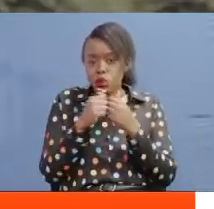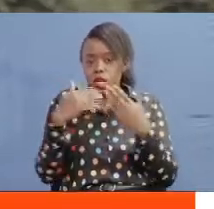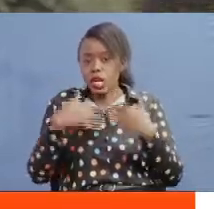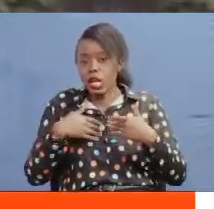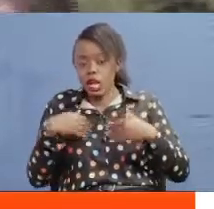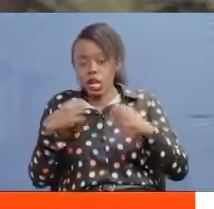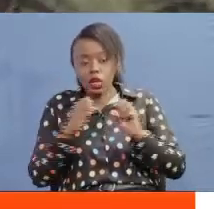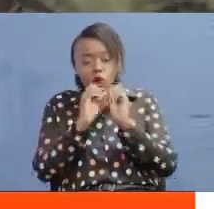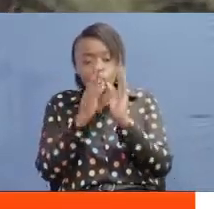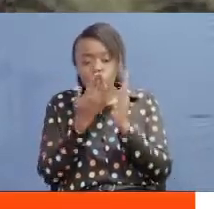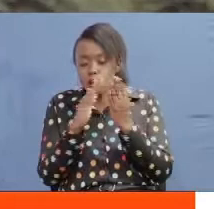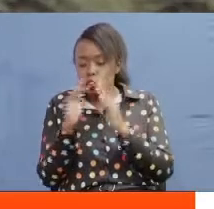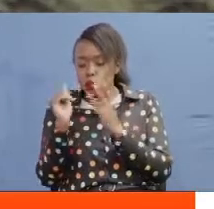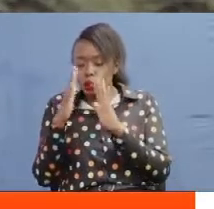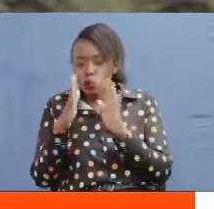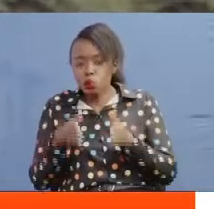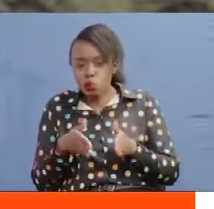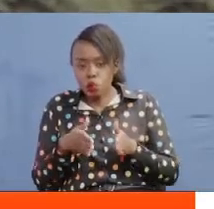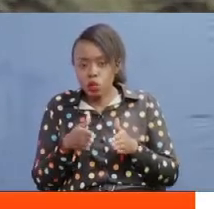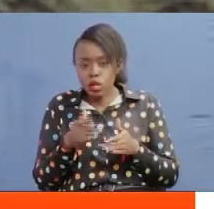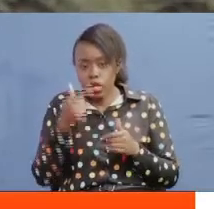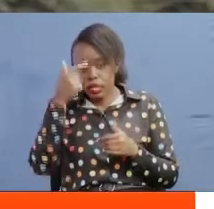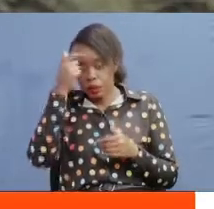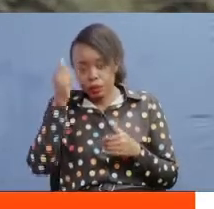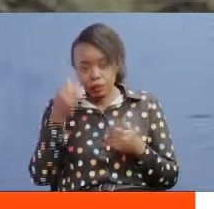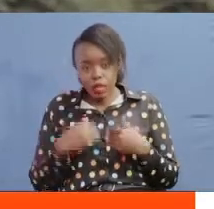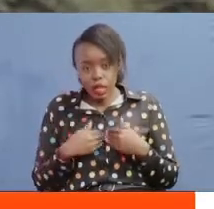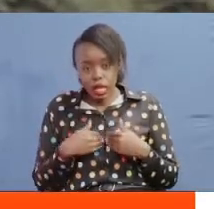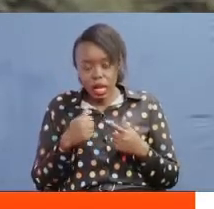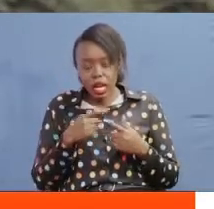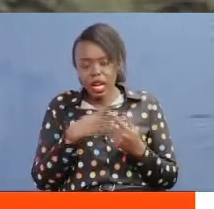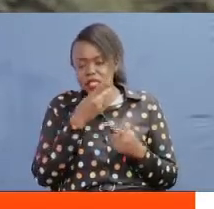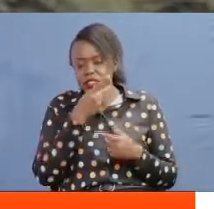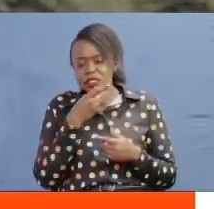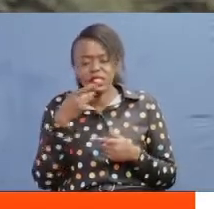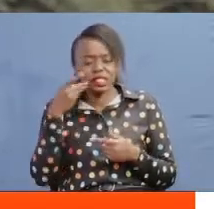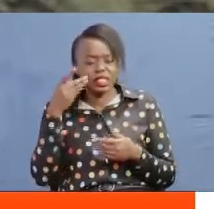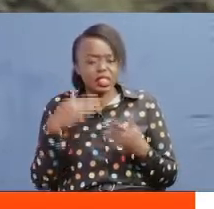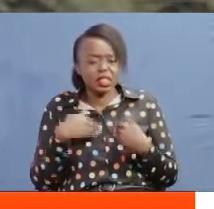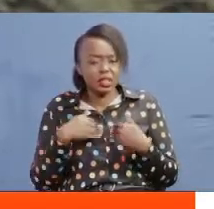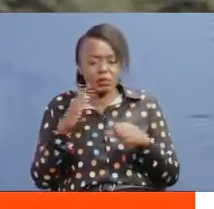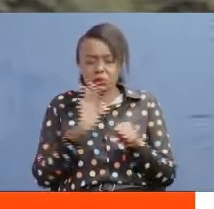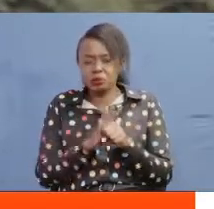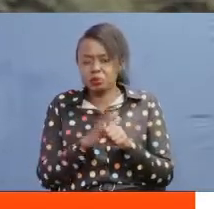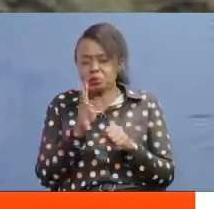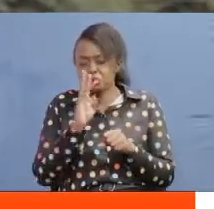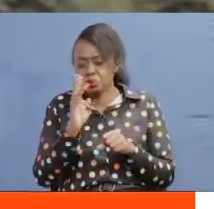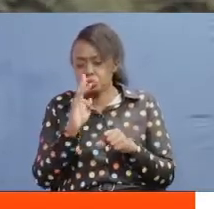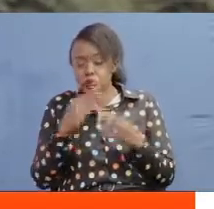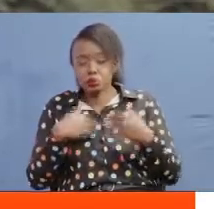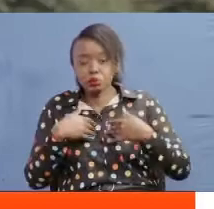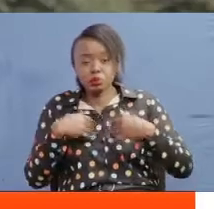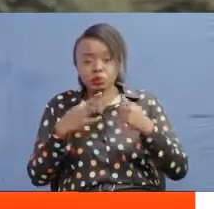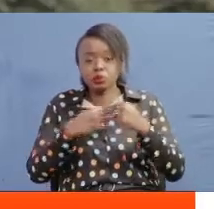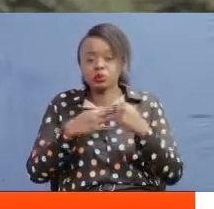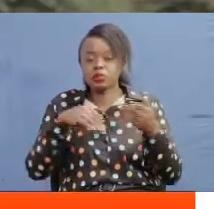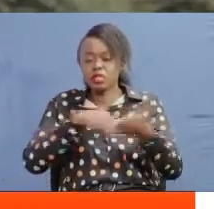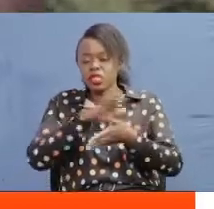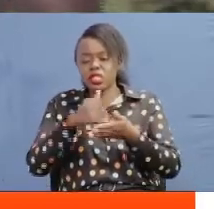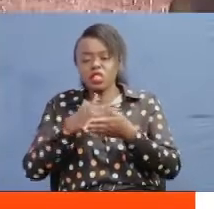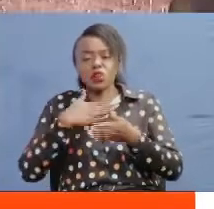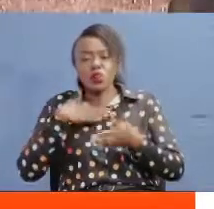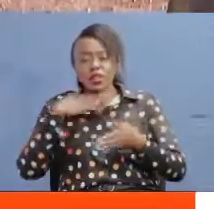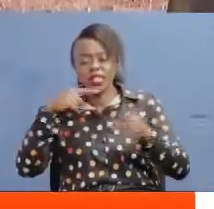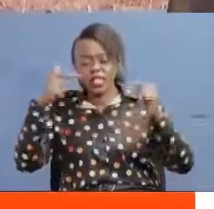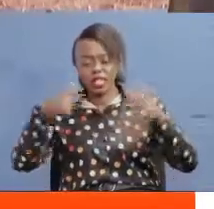aliamua kufungua kwa sababu ya janga la ukame hakuna maji na hiyo ng'ombe 8 zote zilikufa